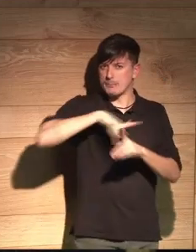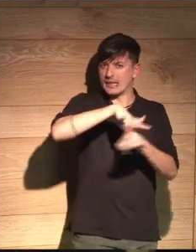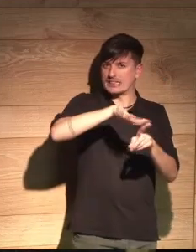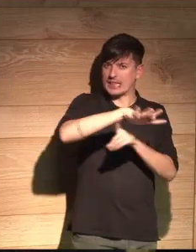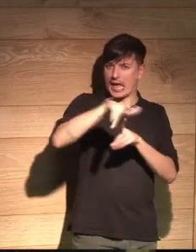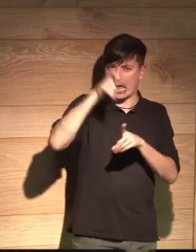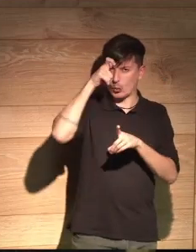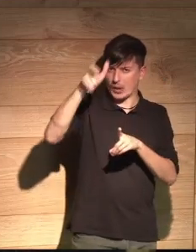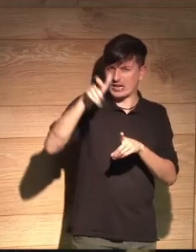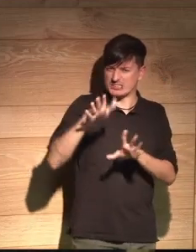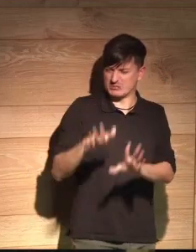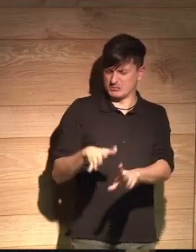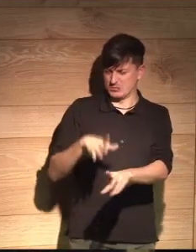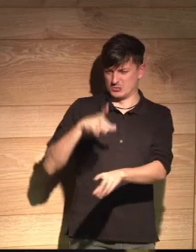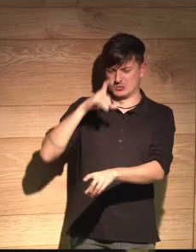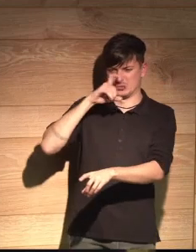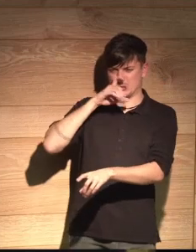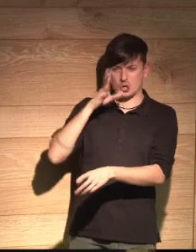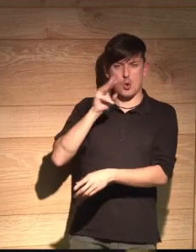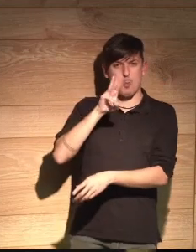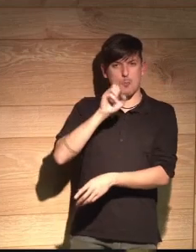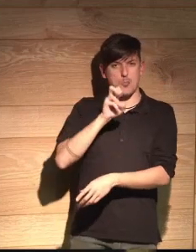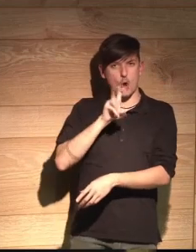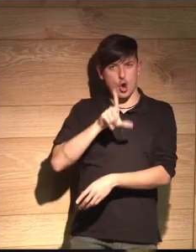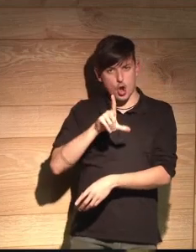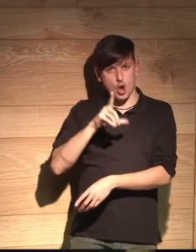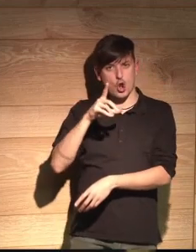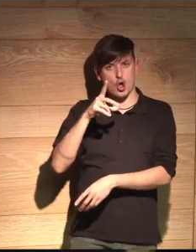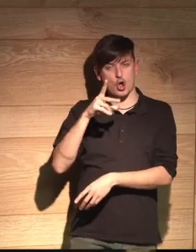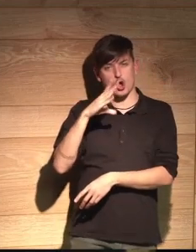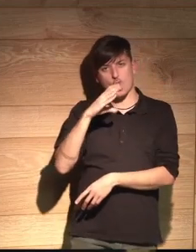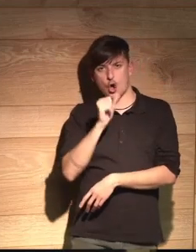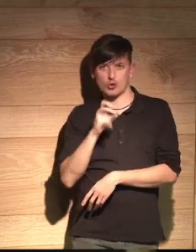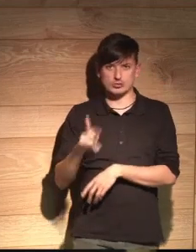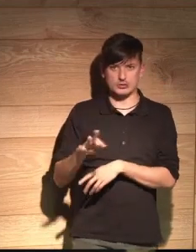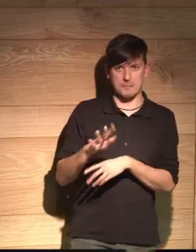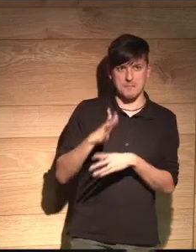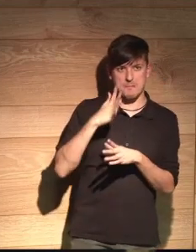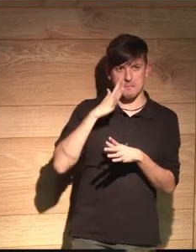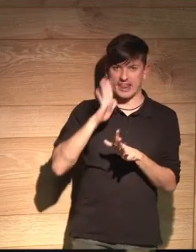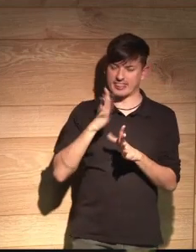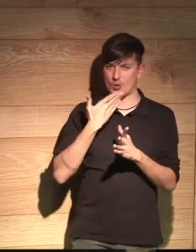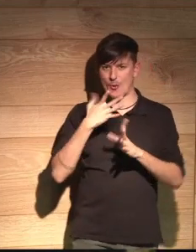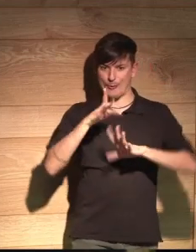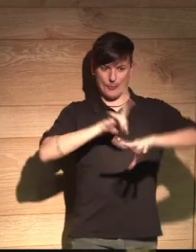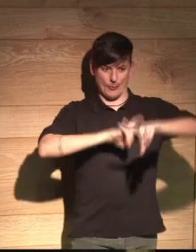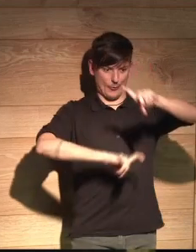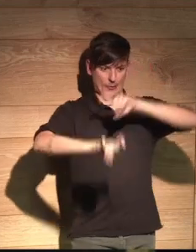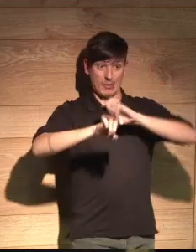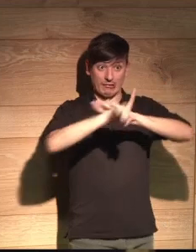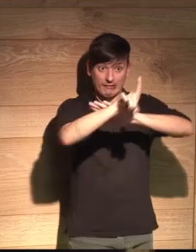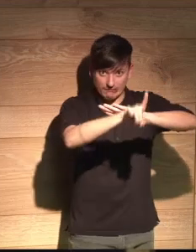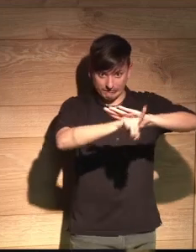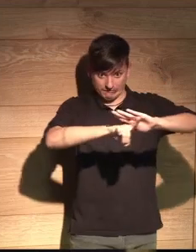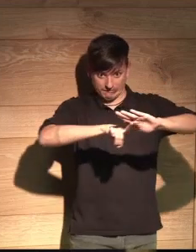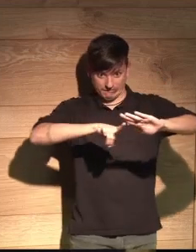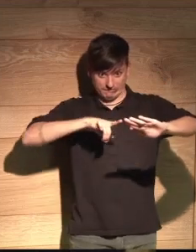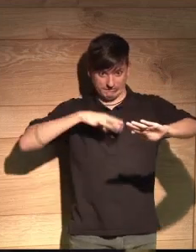let's move to the rural environment, and this reminds me to Pol Pot and Khmer Rouge. I mean, it's an